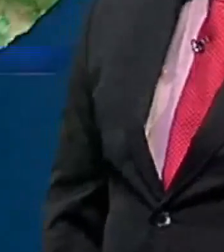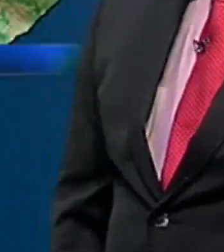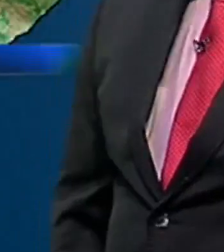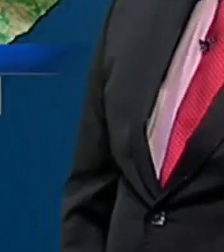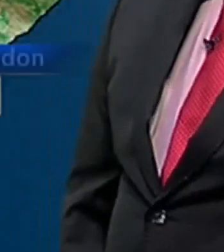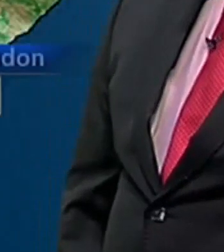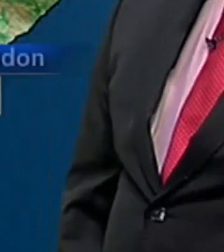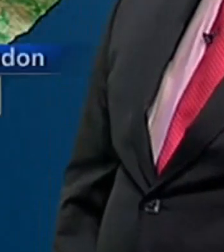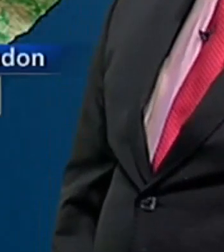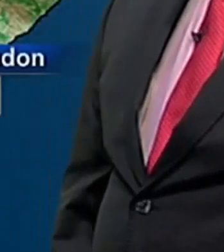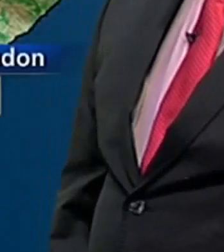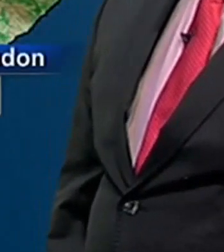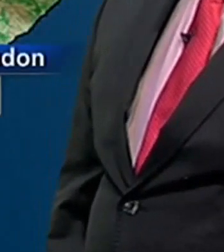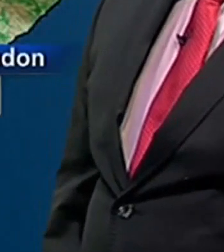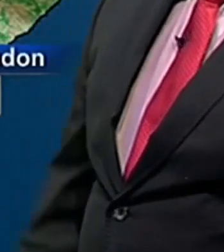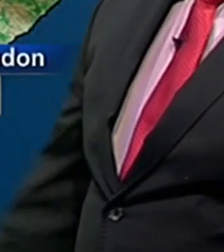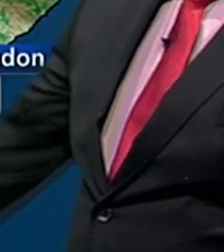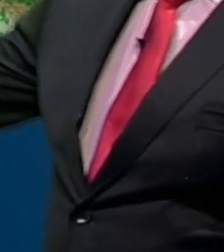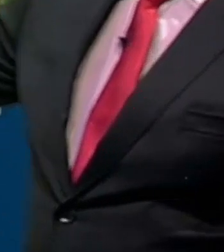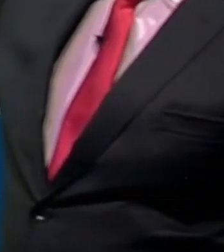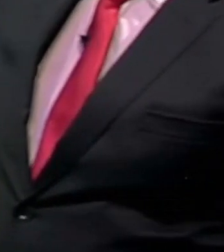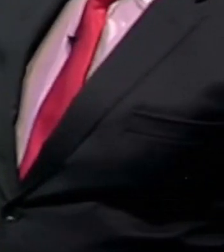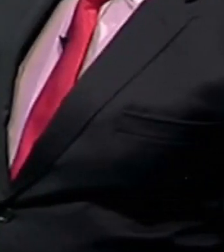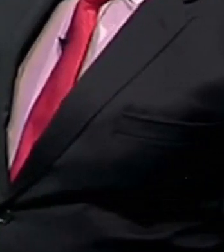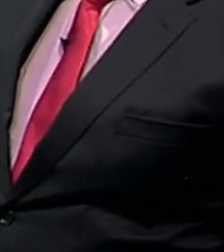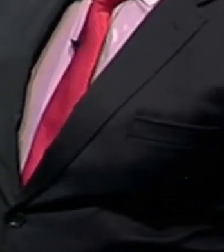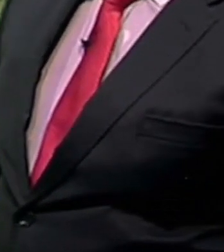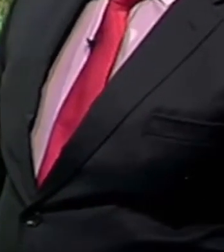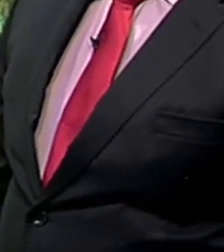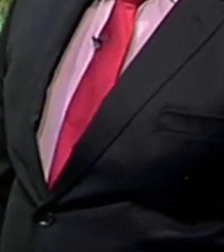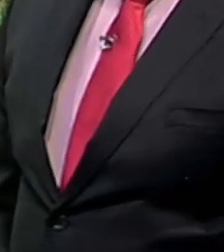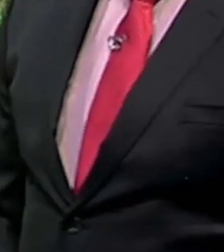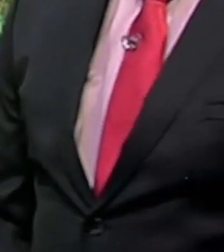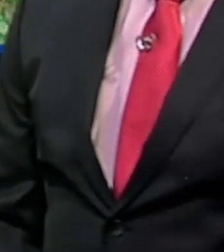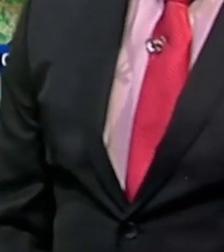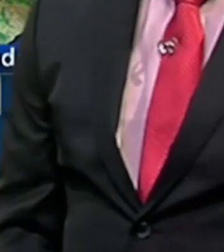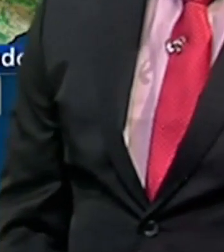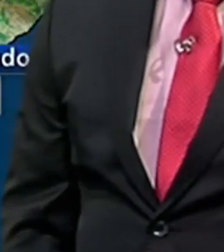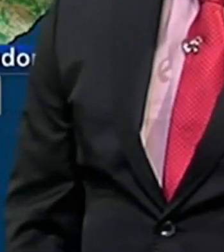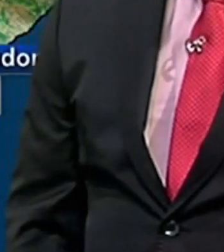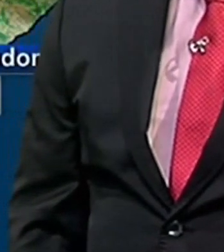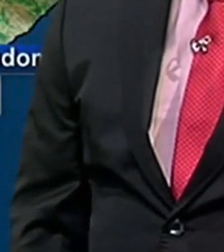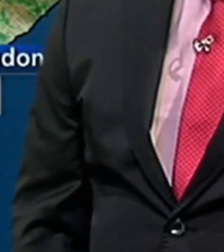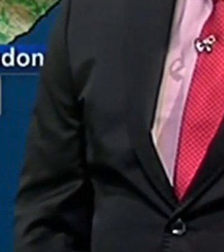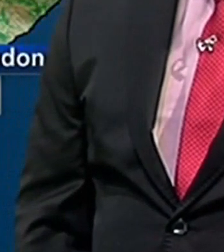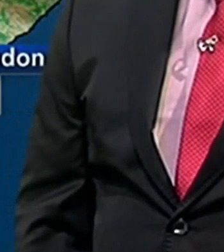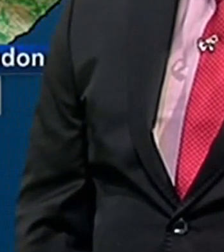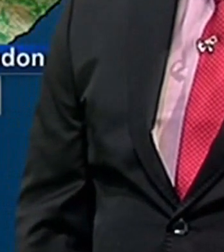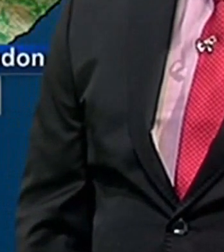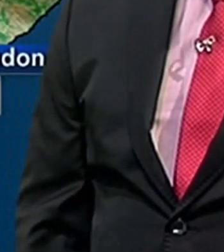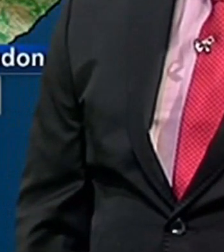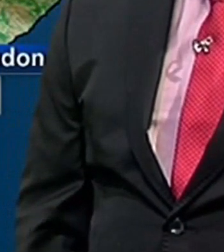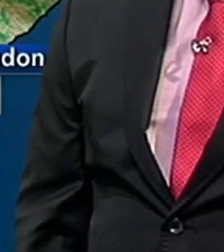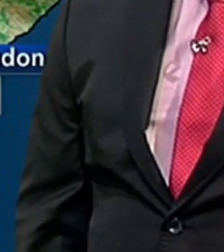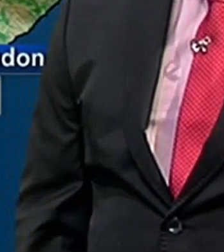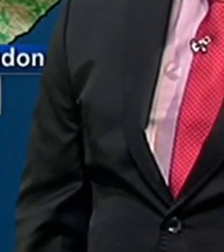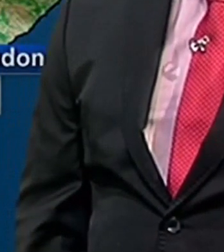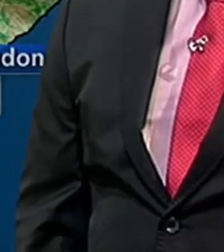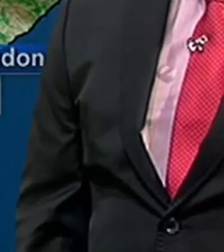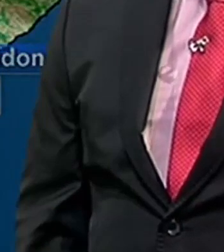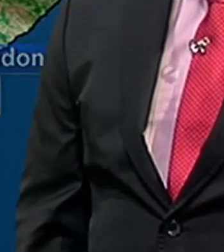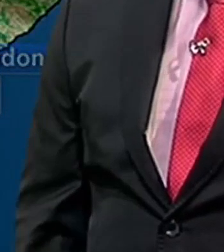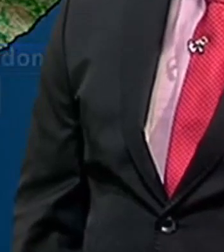hore teng ho le maemo a tleng a tshisa di fitla ho tse 32 mona Credo 33 ka mane ka Grafrenet ha ile maletswa di fitla ho